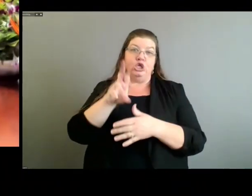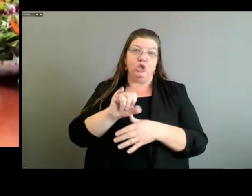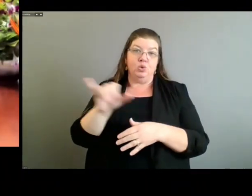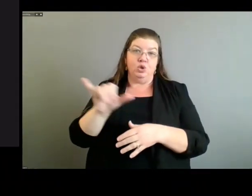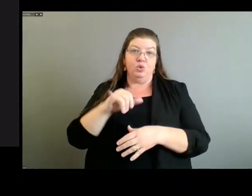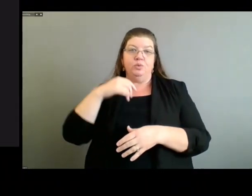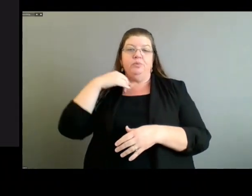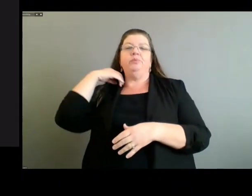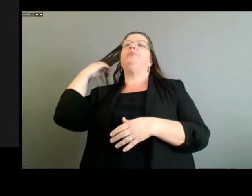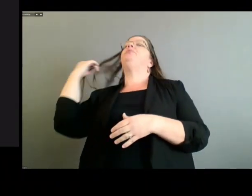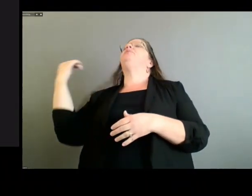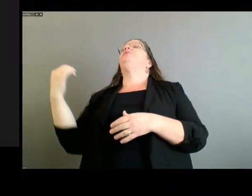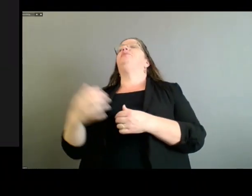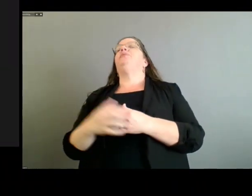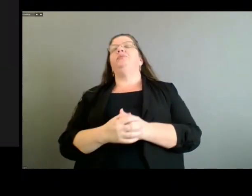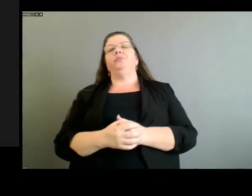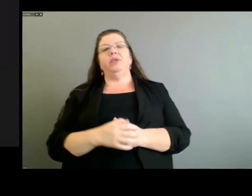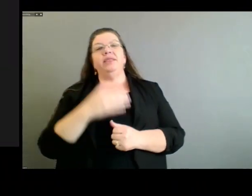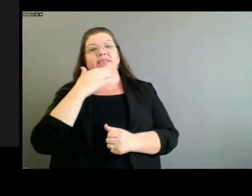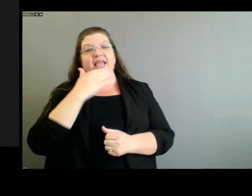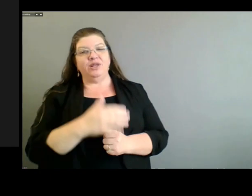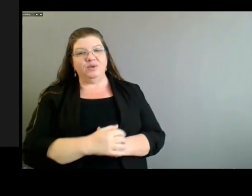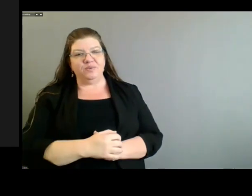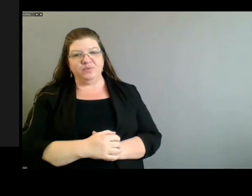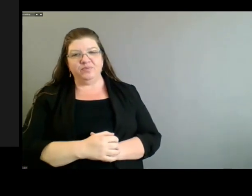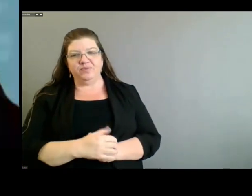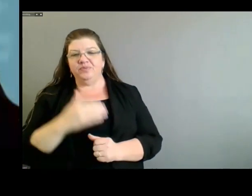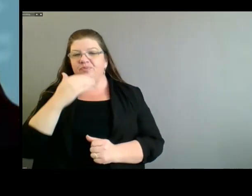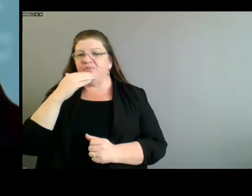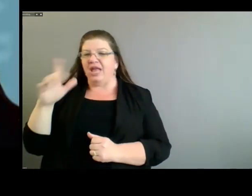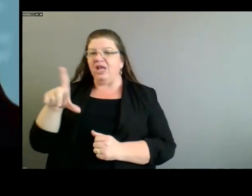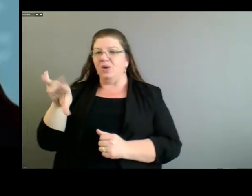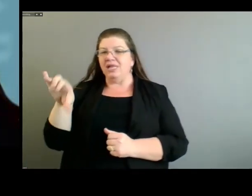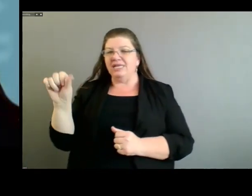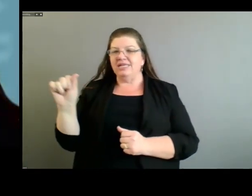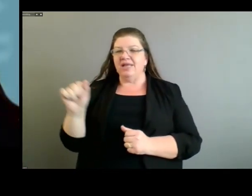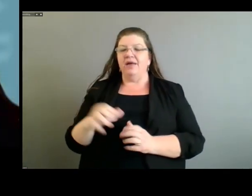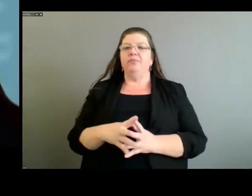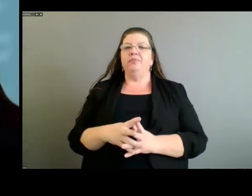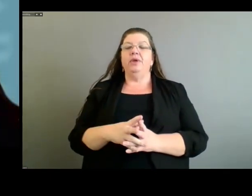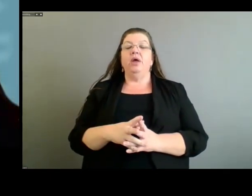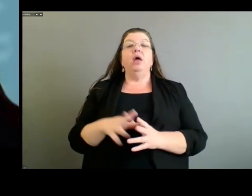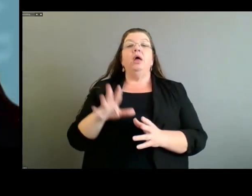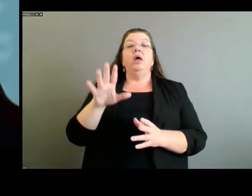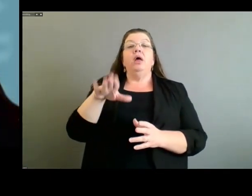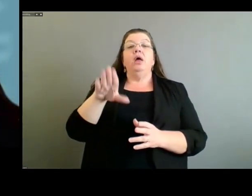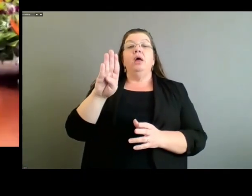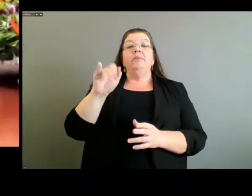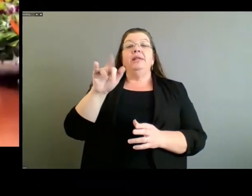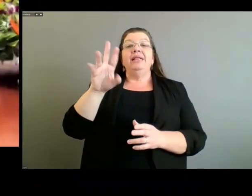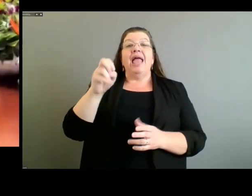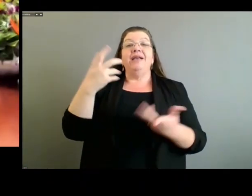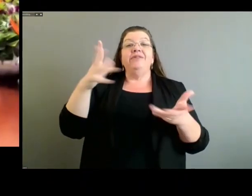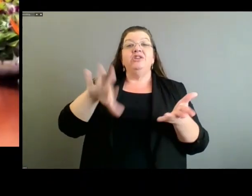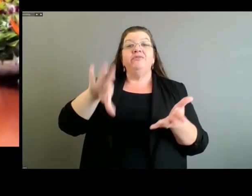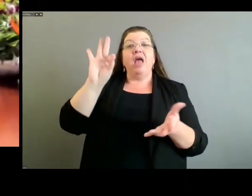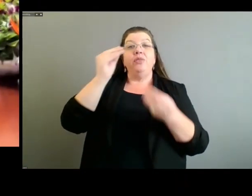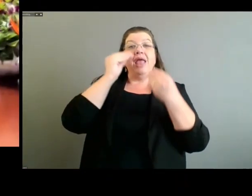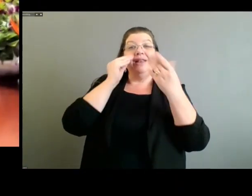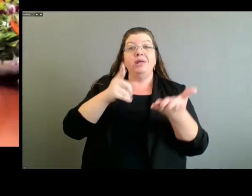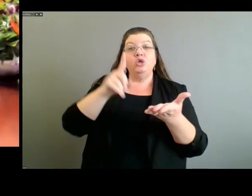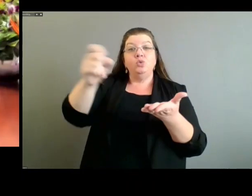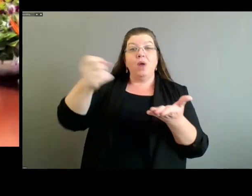Great. Thank you. Thanks for all you're doing. Thank you, And Lisa. Blake, I have the information that Blake was